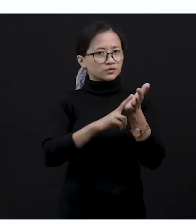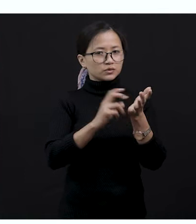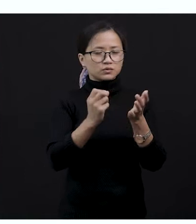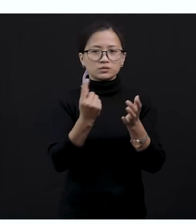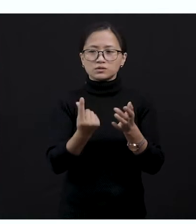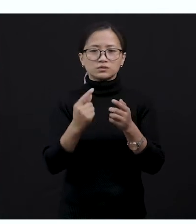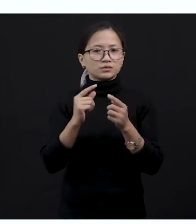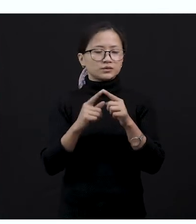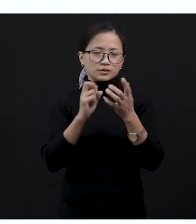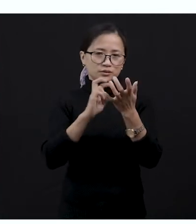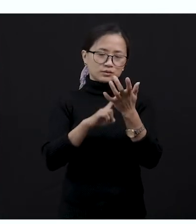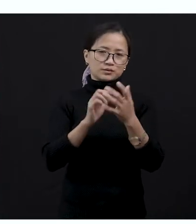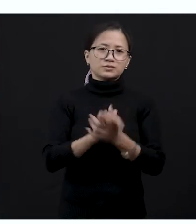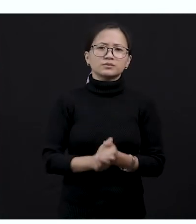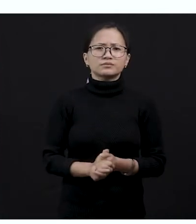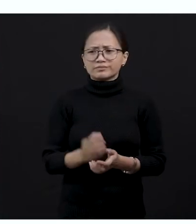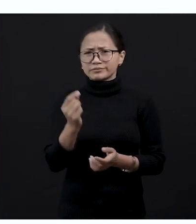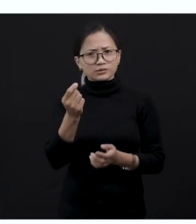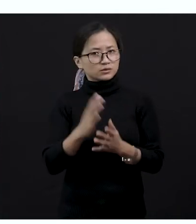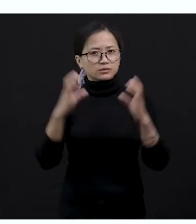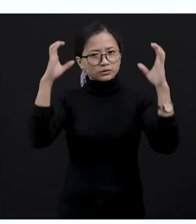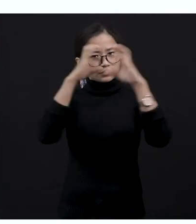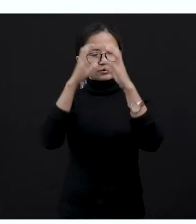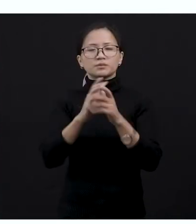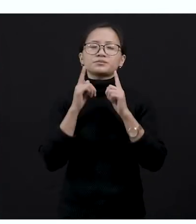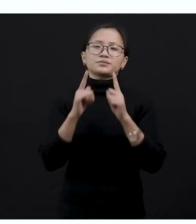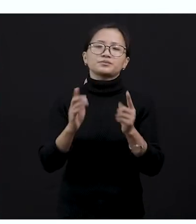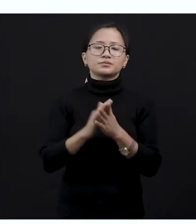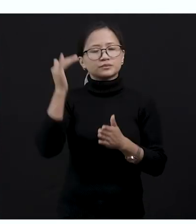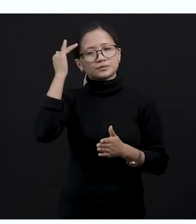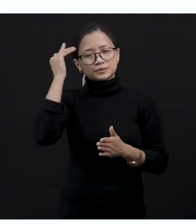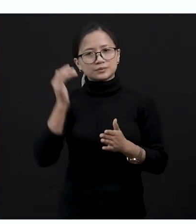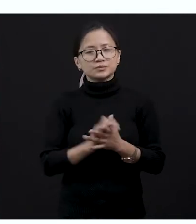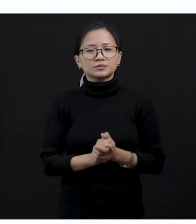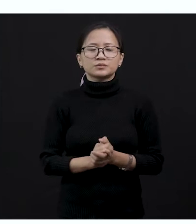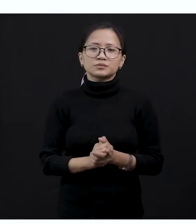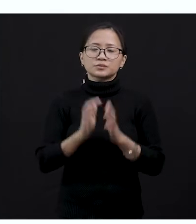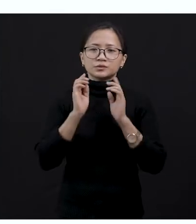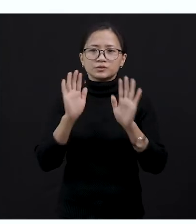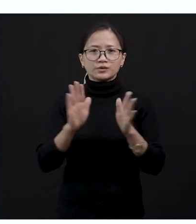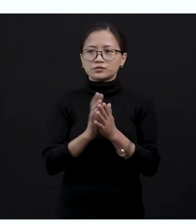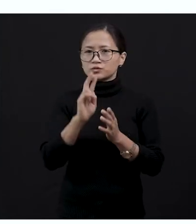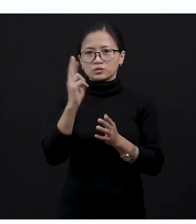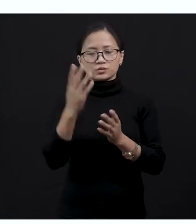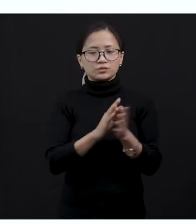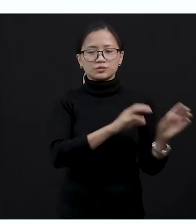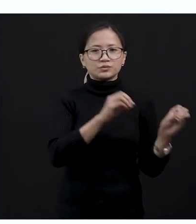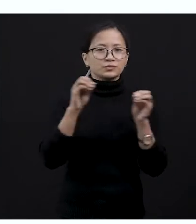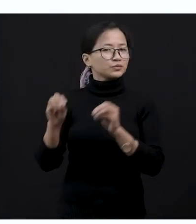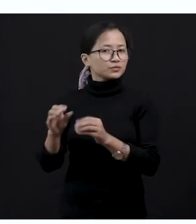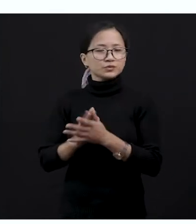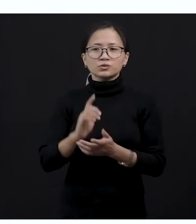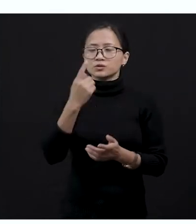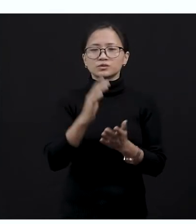revolution, all right? It sounds quite confusing, right? But know that we have two movements. One